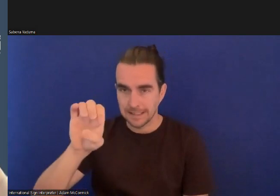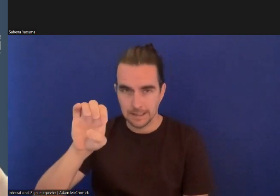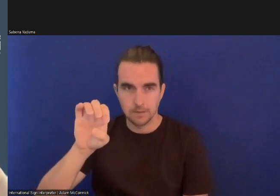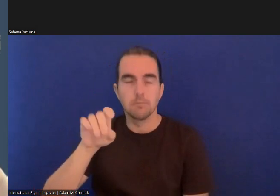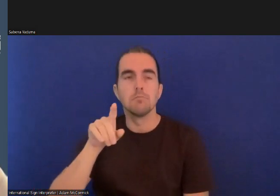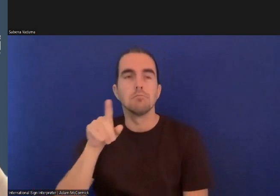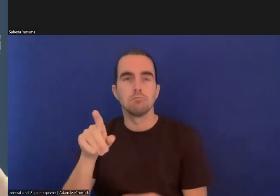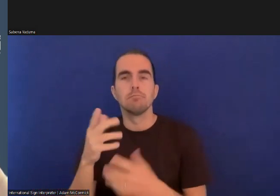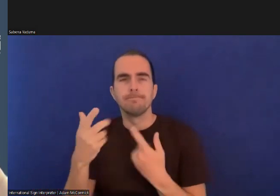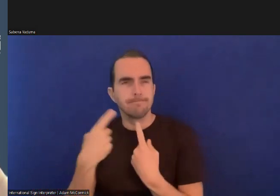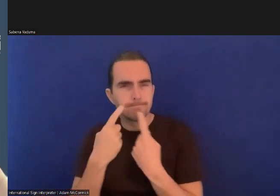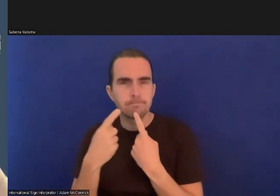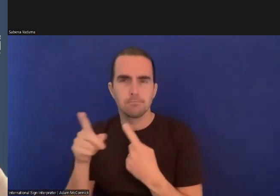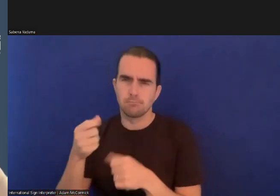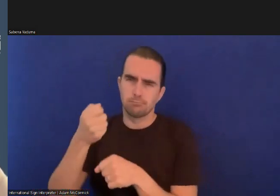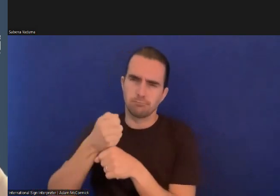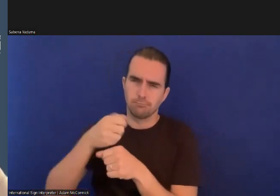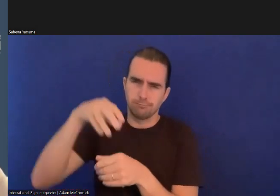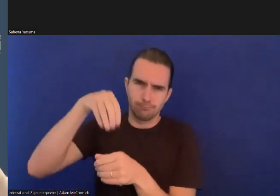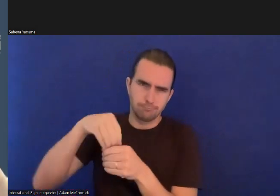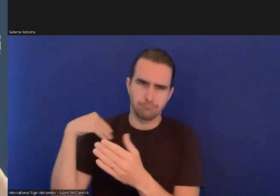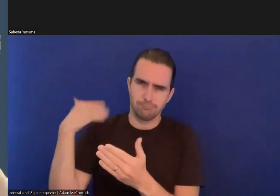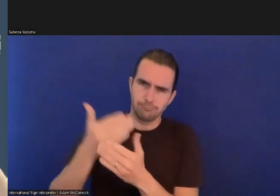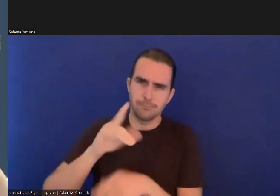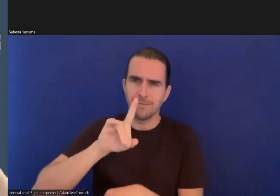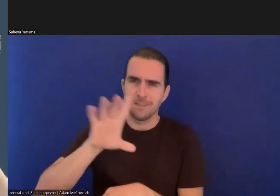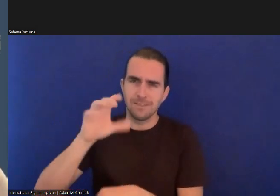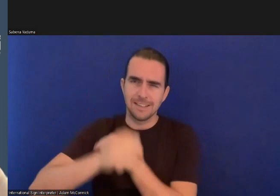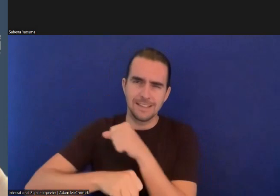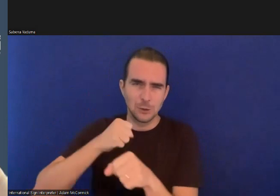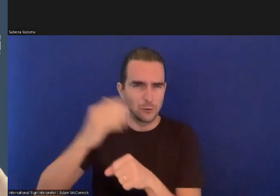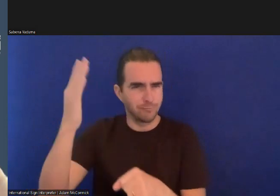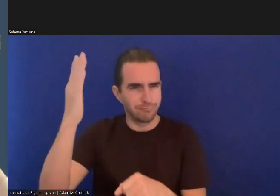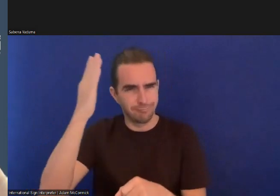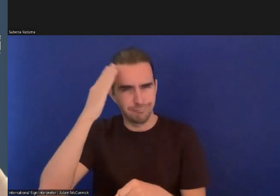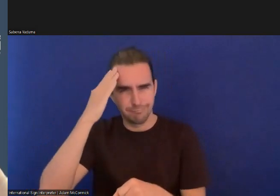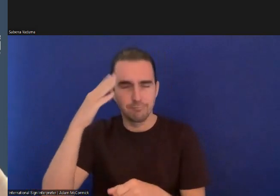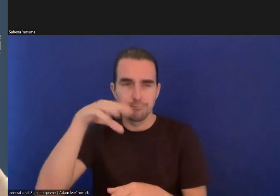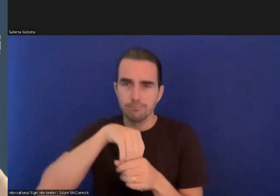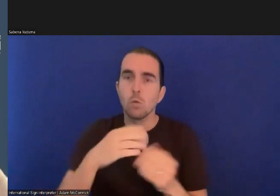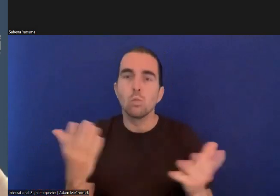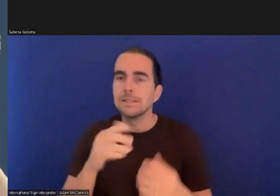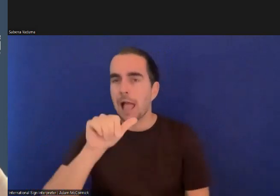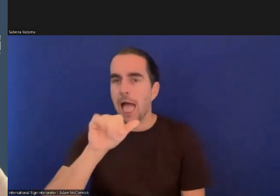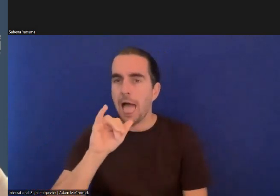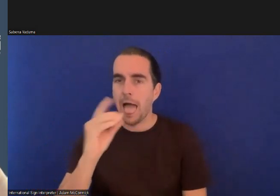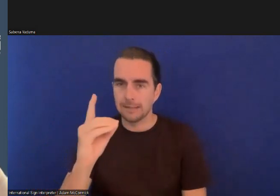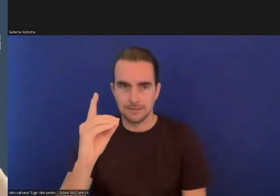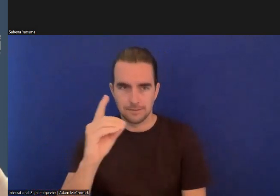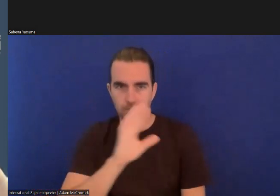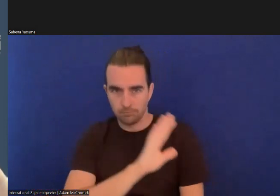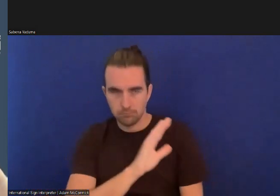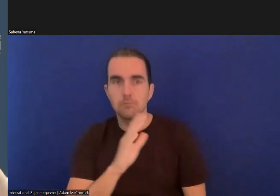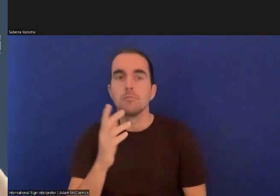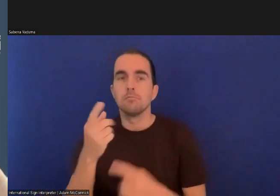Aid, and Save the Children. Oge has worked in various thematic areas such